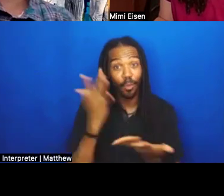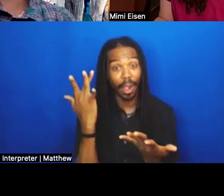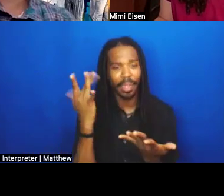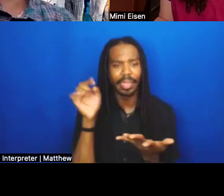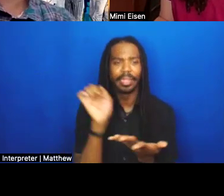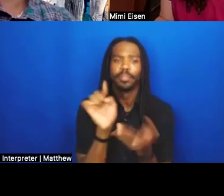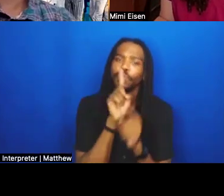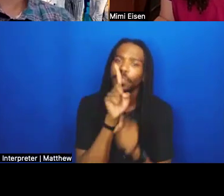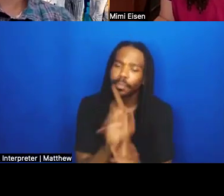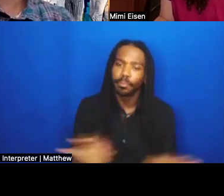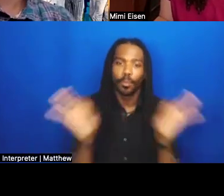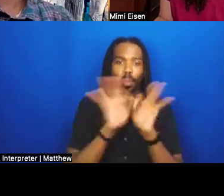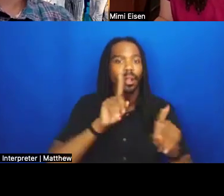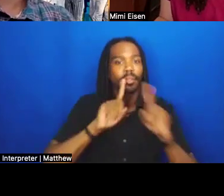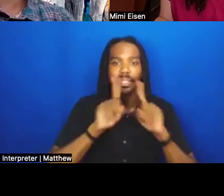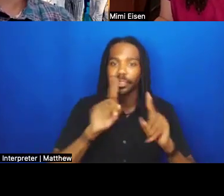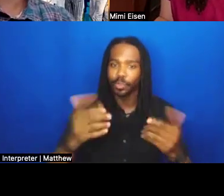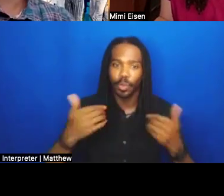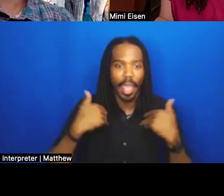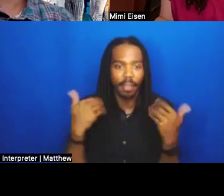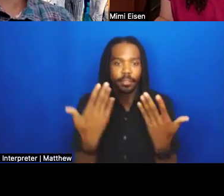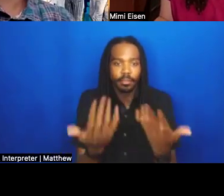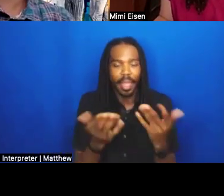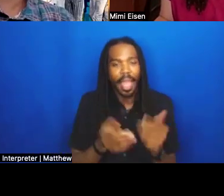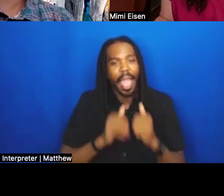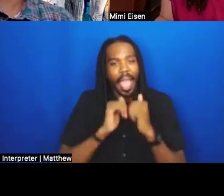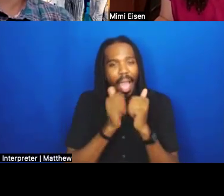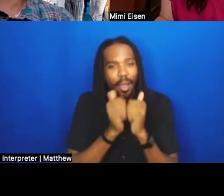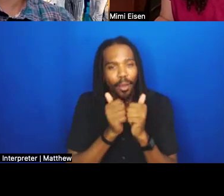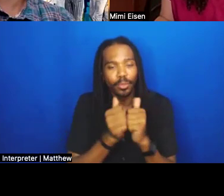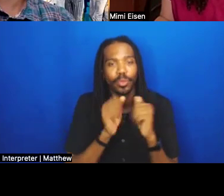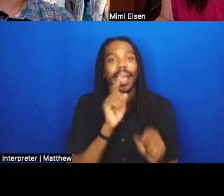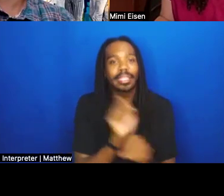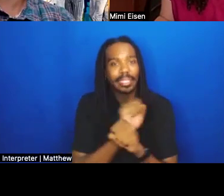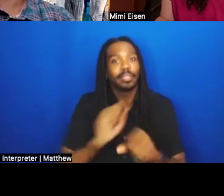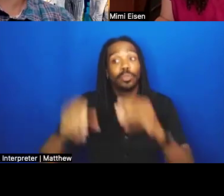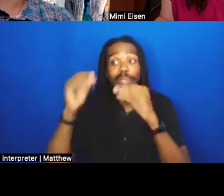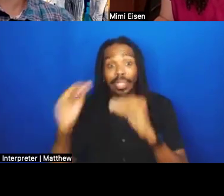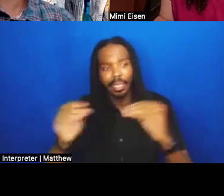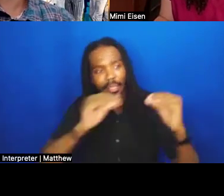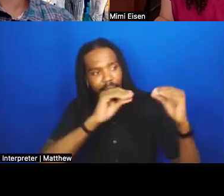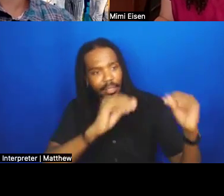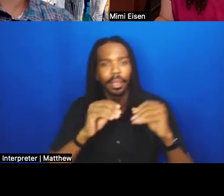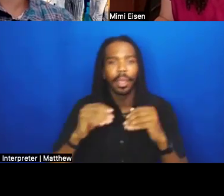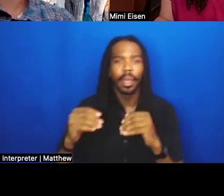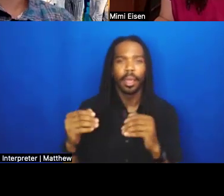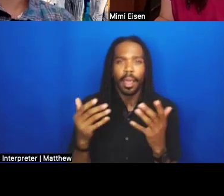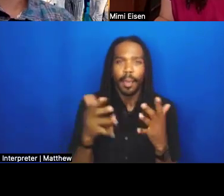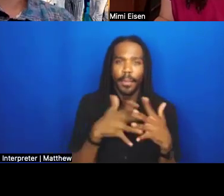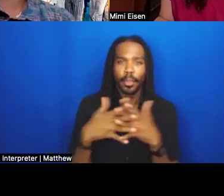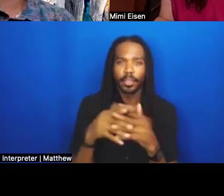important conversation to be having about how do you actually teach the American Revolution in